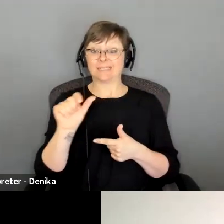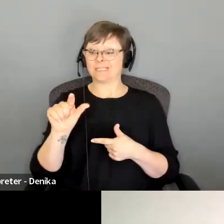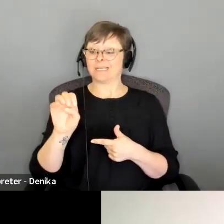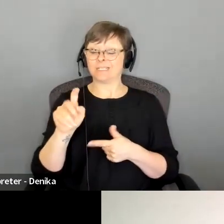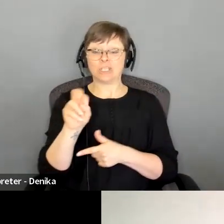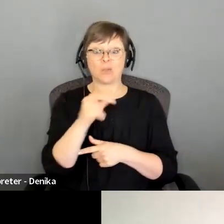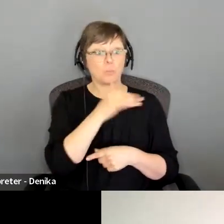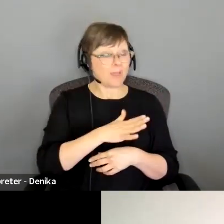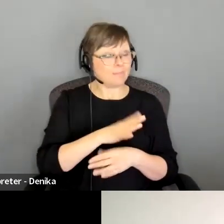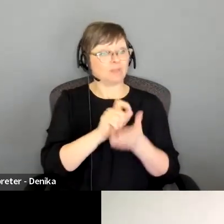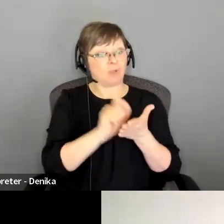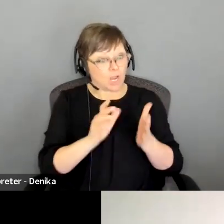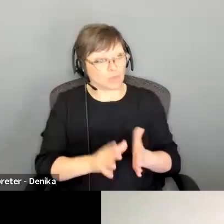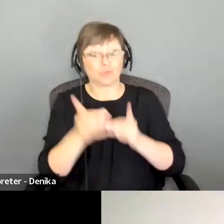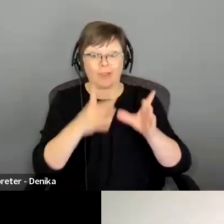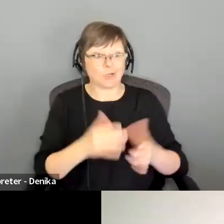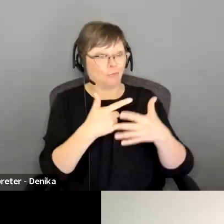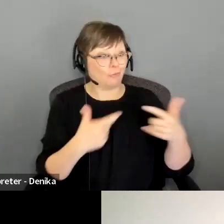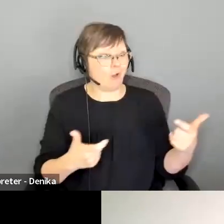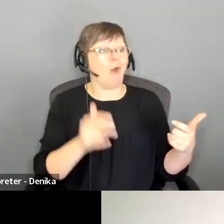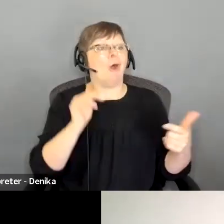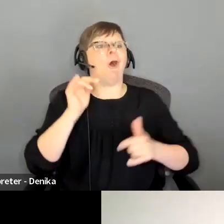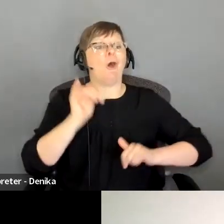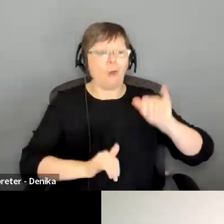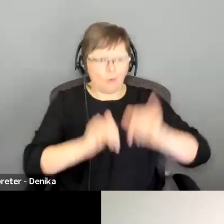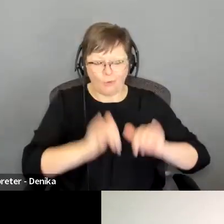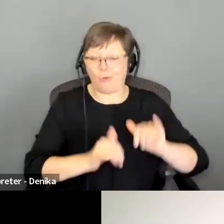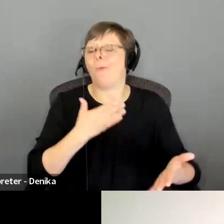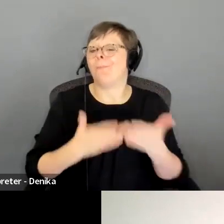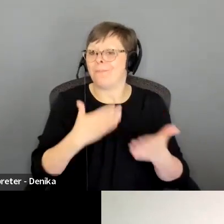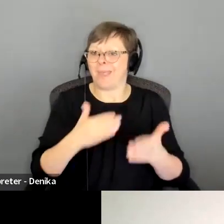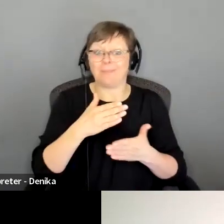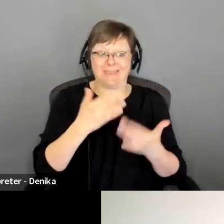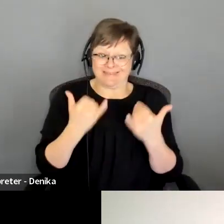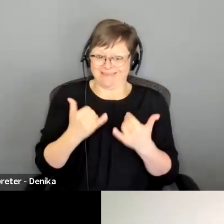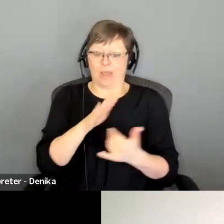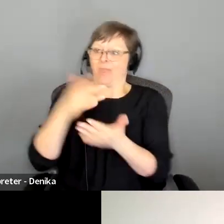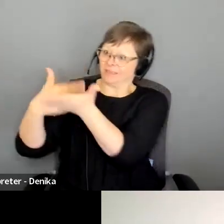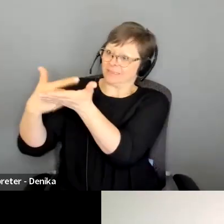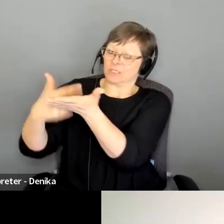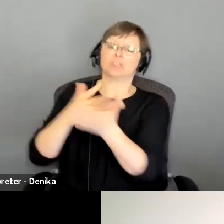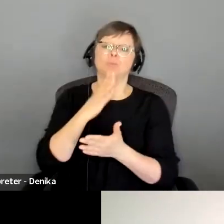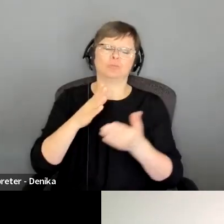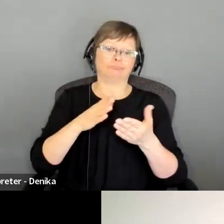writers and directors. And then that might shape the way your conversation goes in a different pathway.